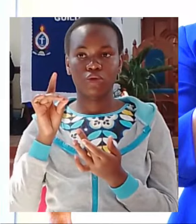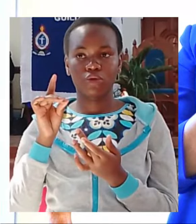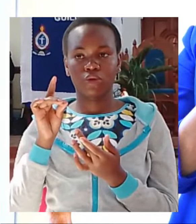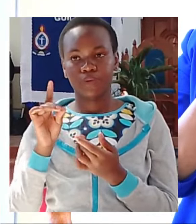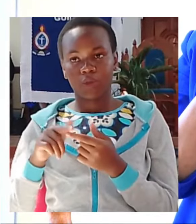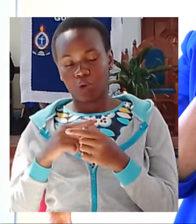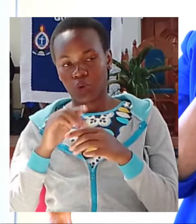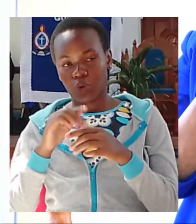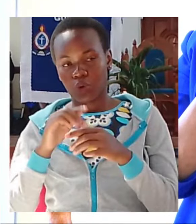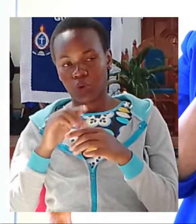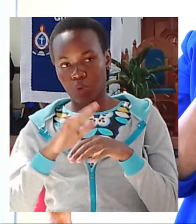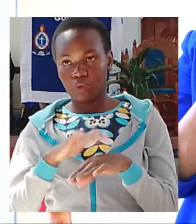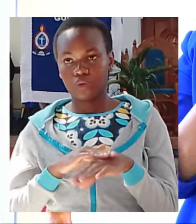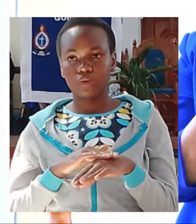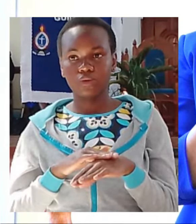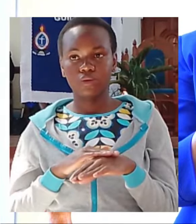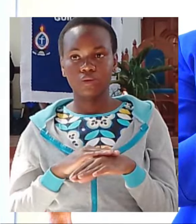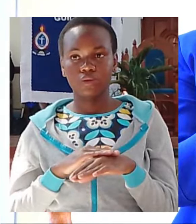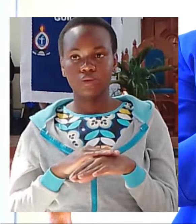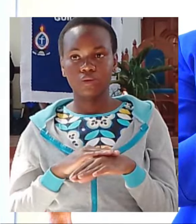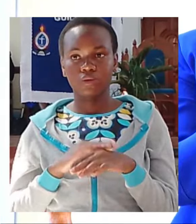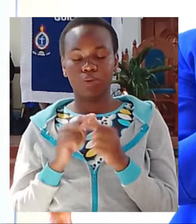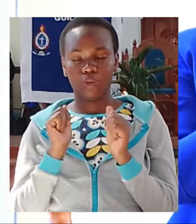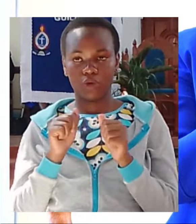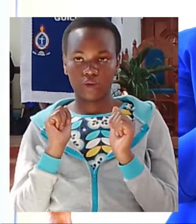so much at the expense